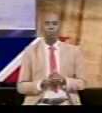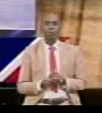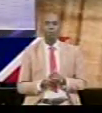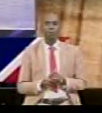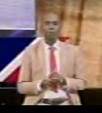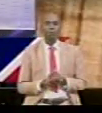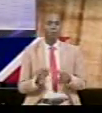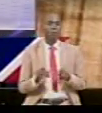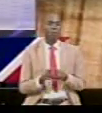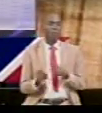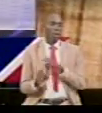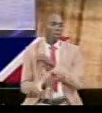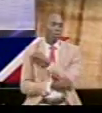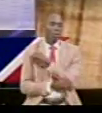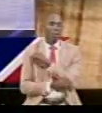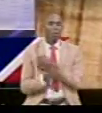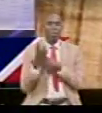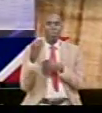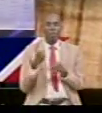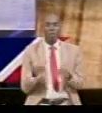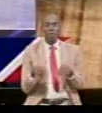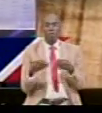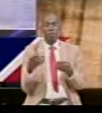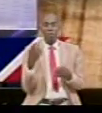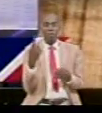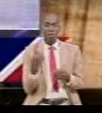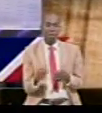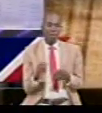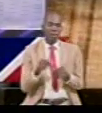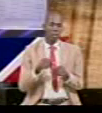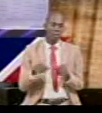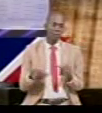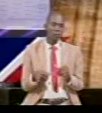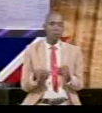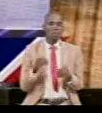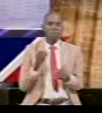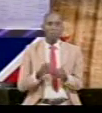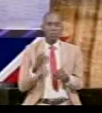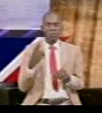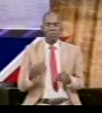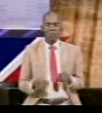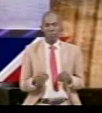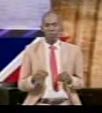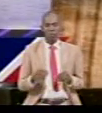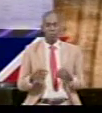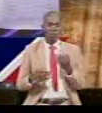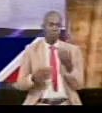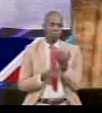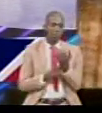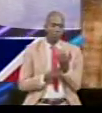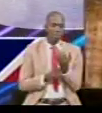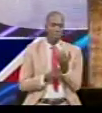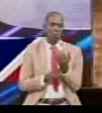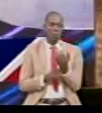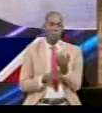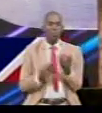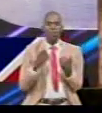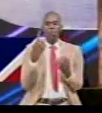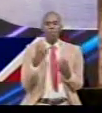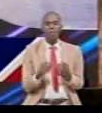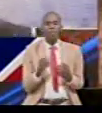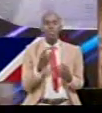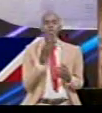as Abraham was given the circumcision in the flesh, the Jewish